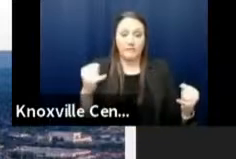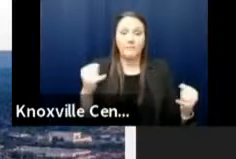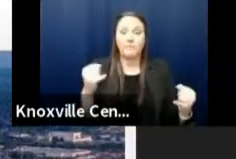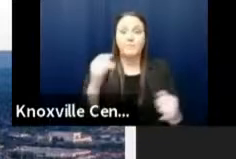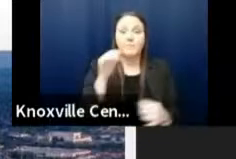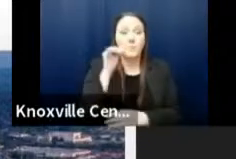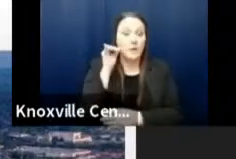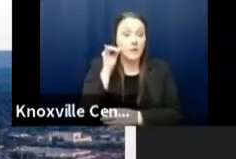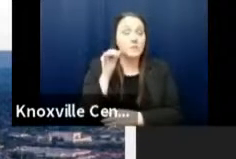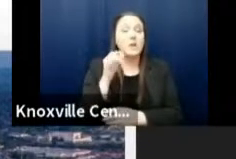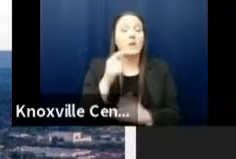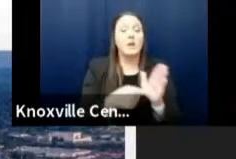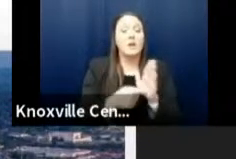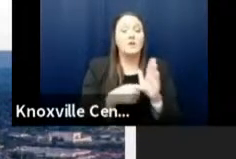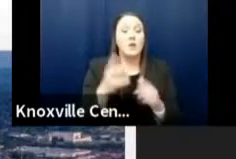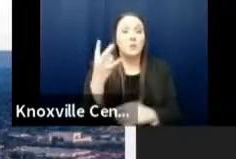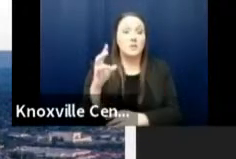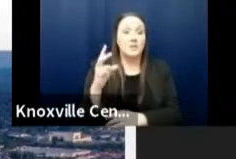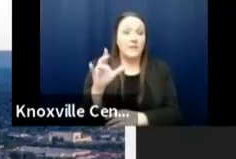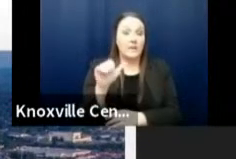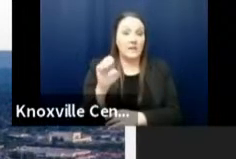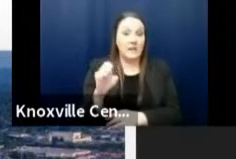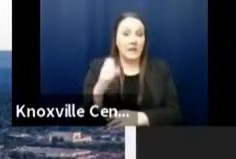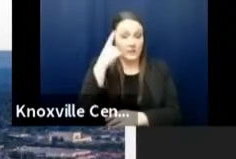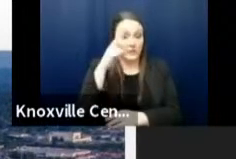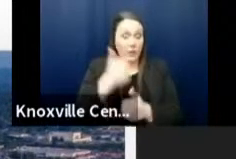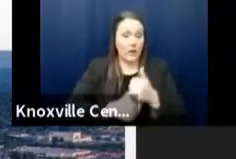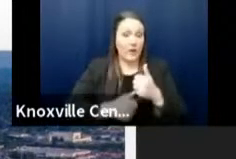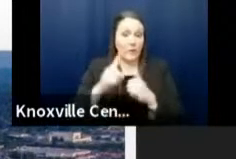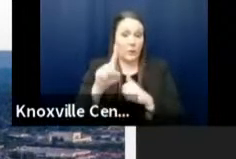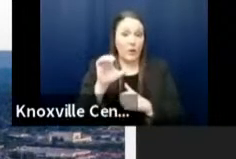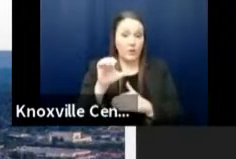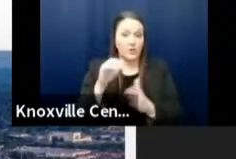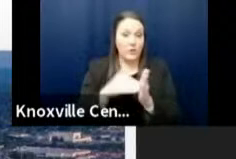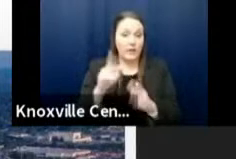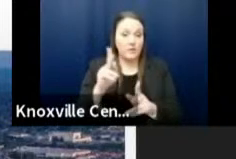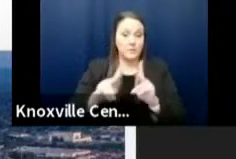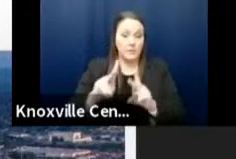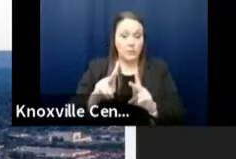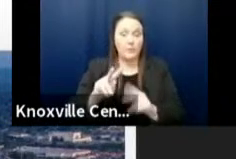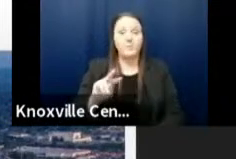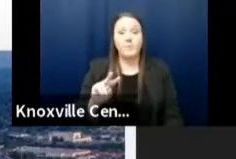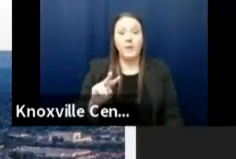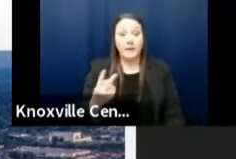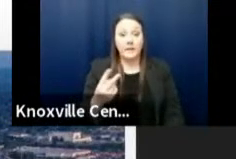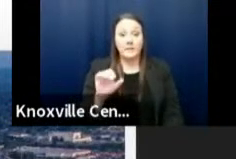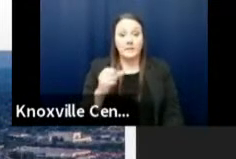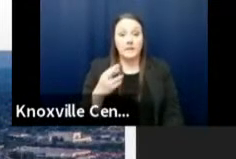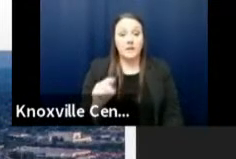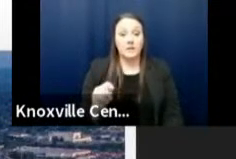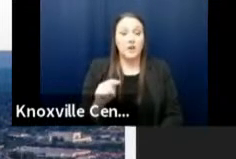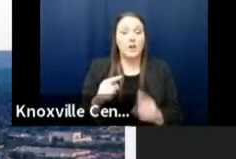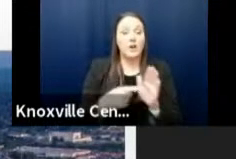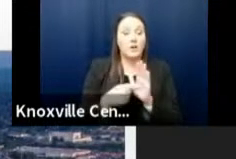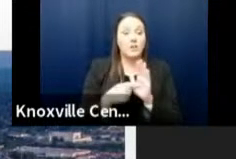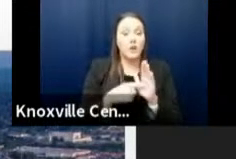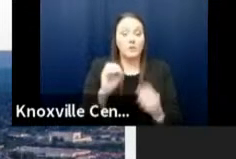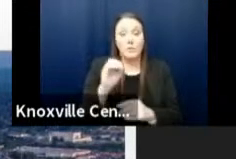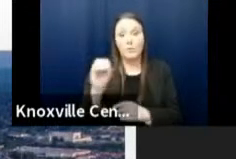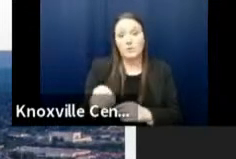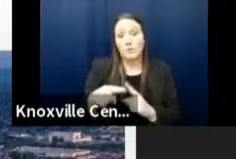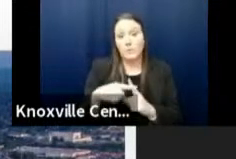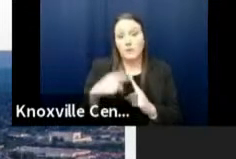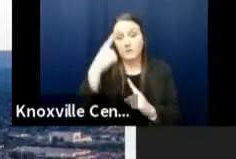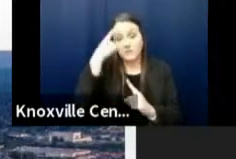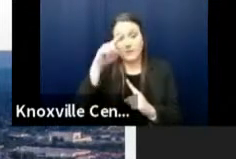14-day trend line showed 17 cases per 100,000. The second chart shows the percent positive for COVID-19. This data